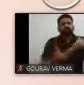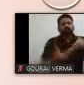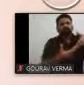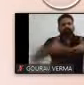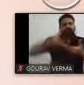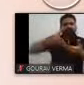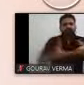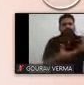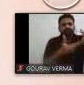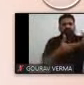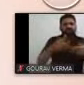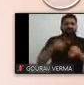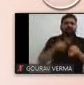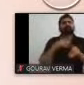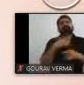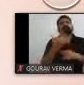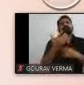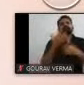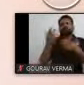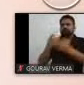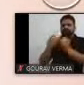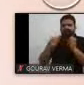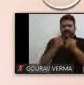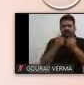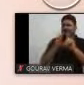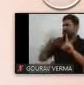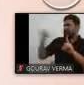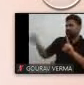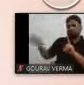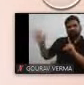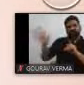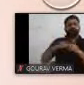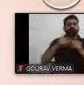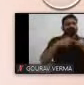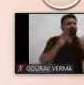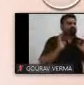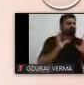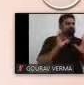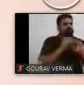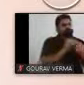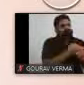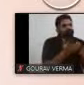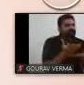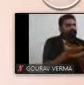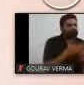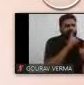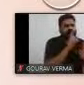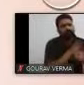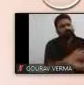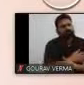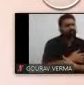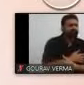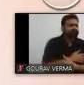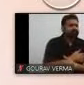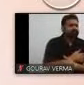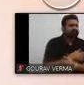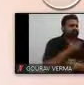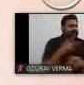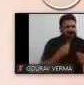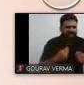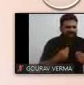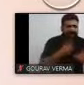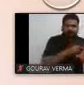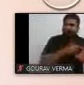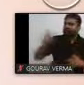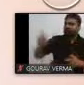every 10-15 minutes he sits with the other children, then quietly gets up, goes and sits on that rocking